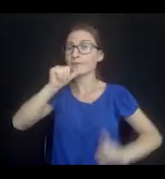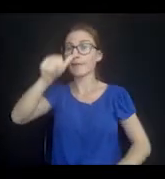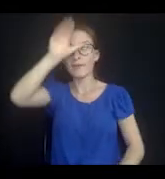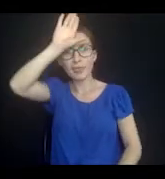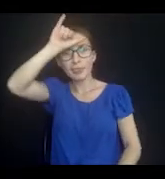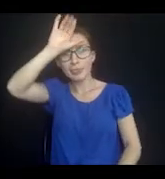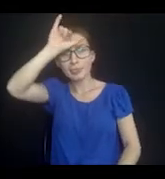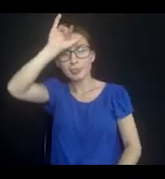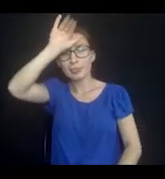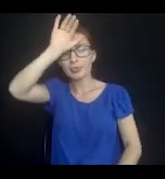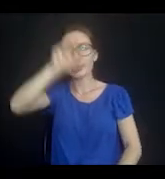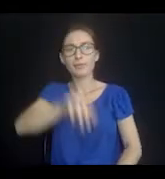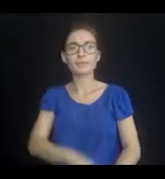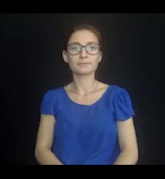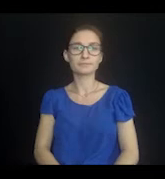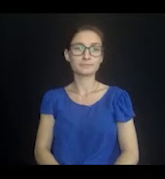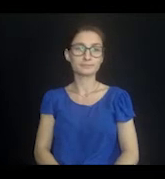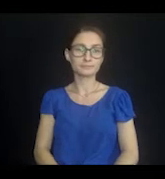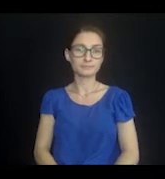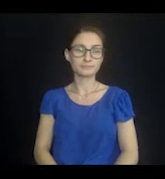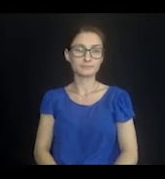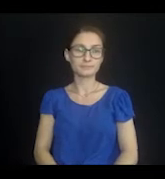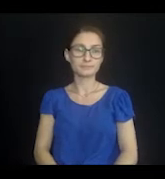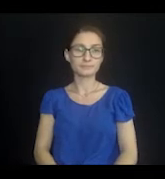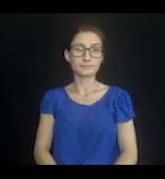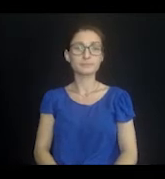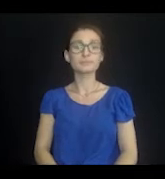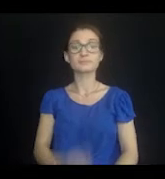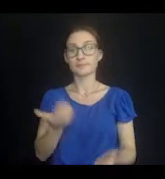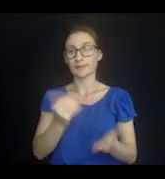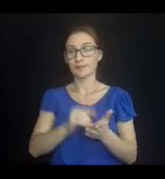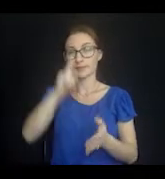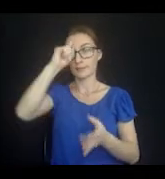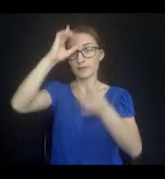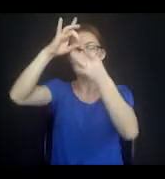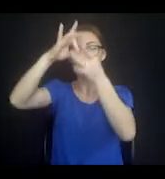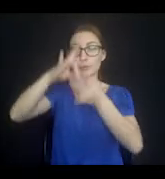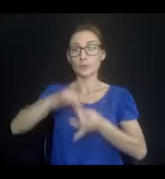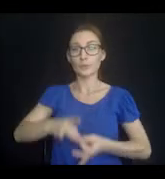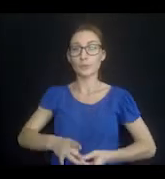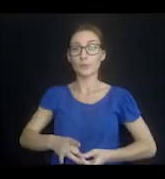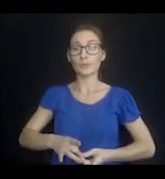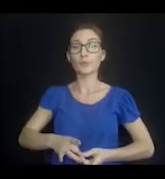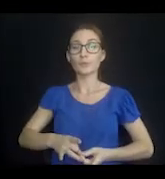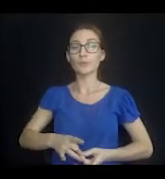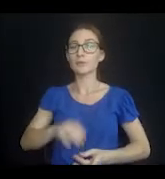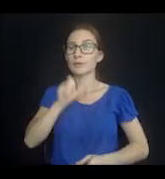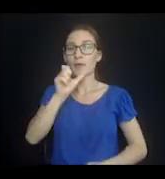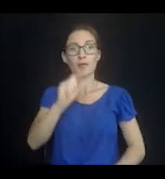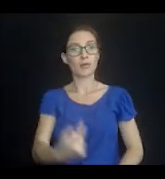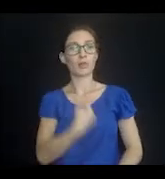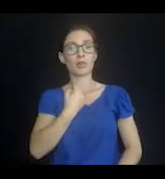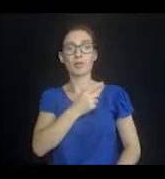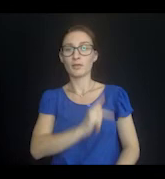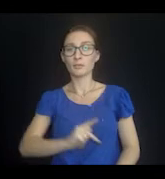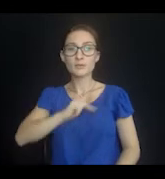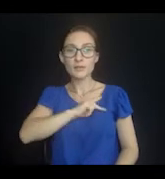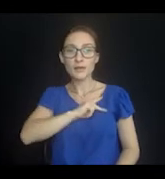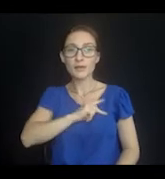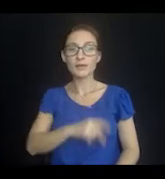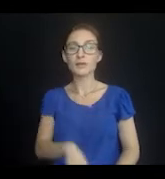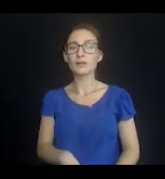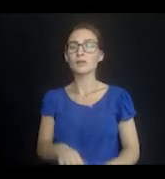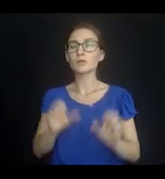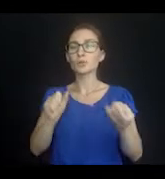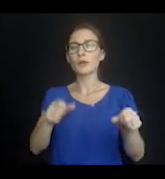what's going on in your imagination. You become more open-minded, less gullible, less convincible. Again, you're